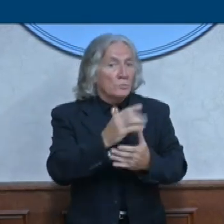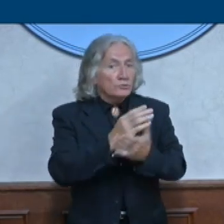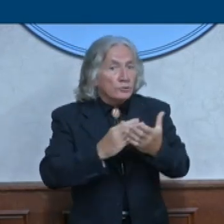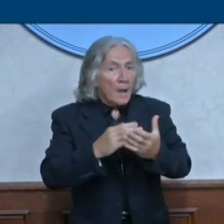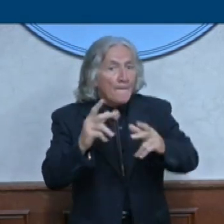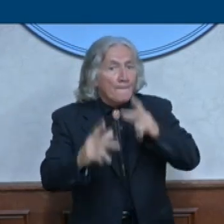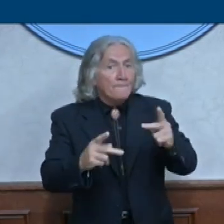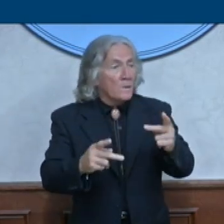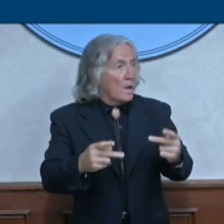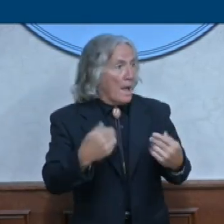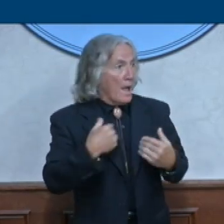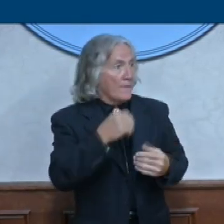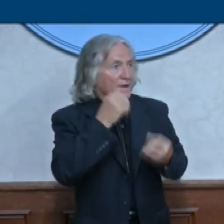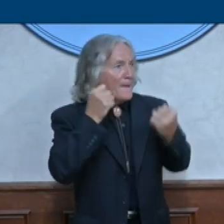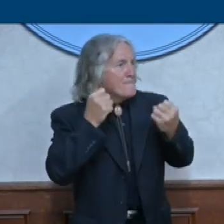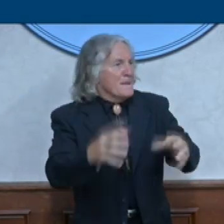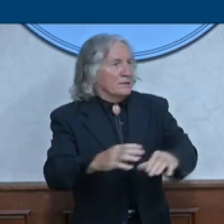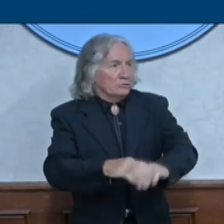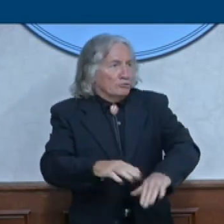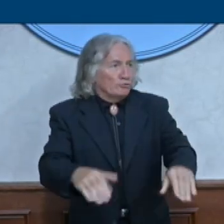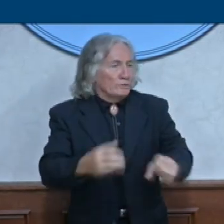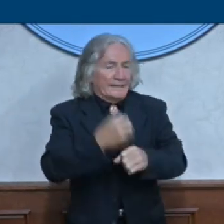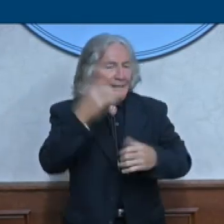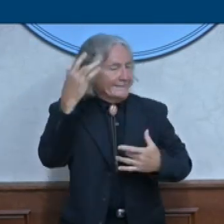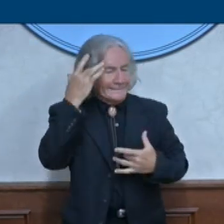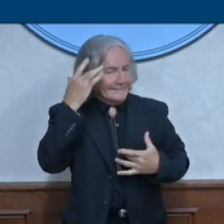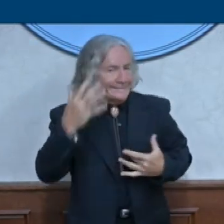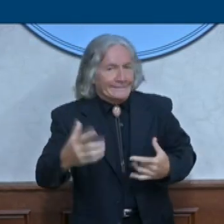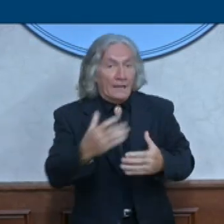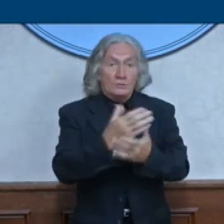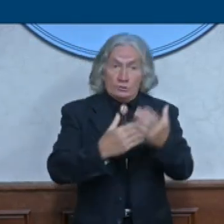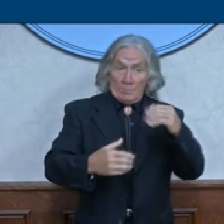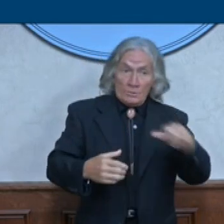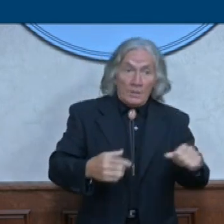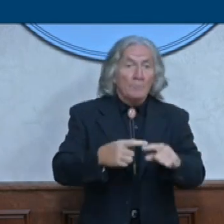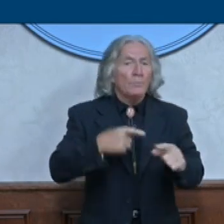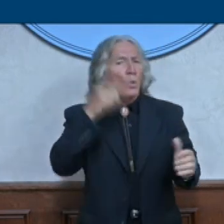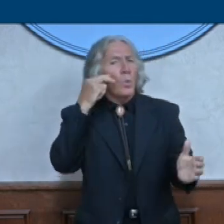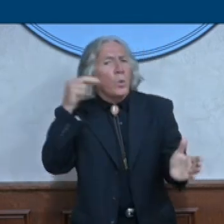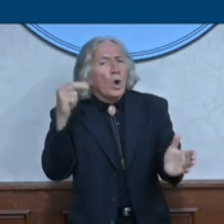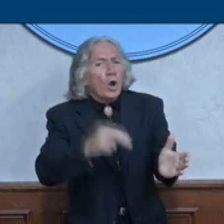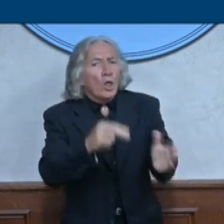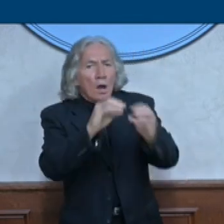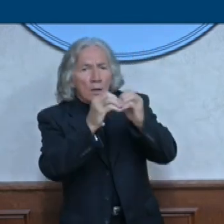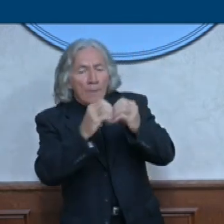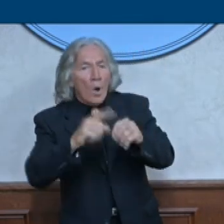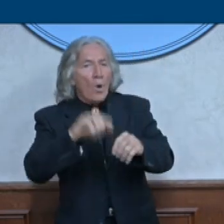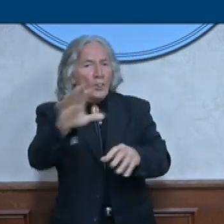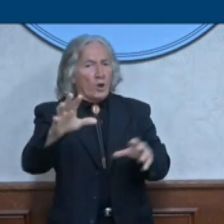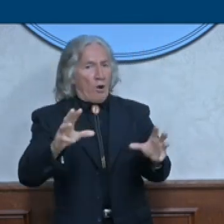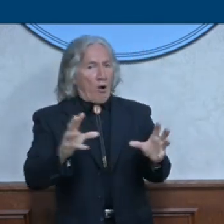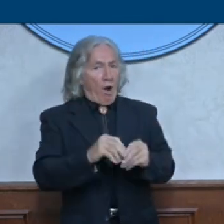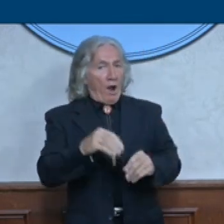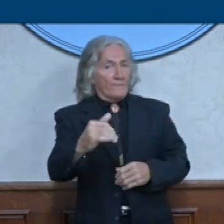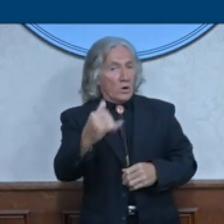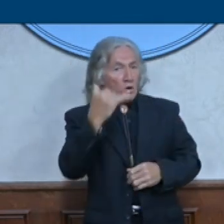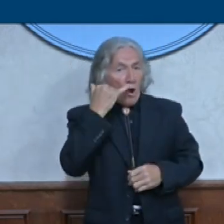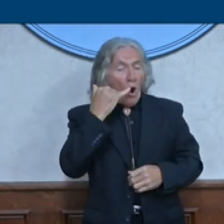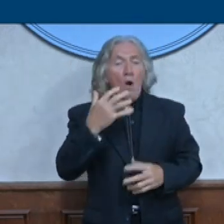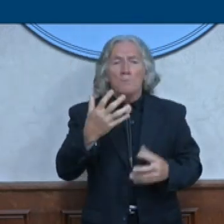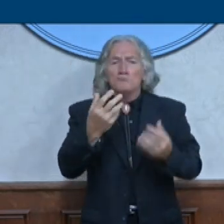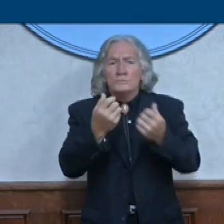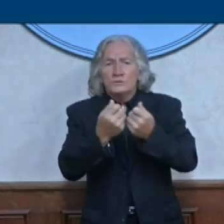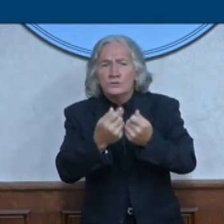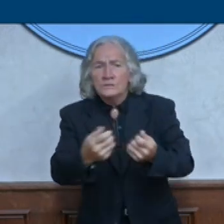get ill, but some do. But they've also reached out, and we heard that this morning on the conference call with a couple